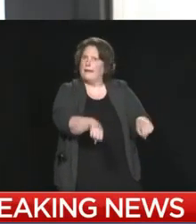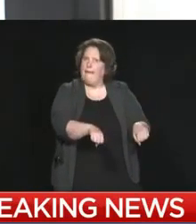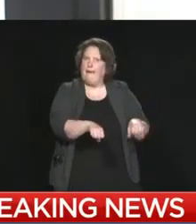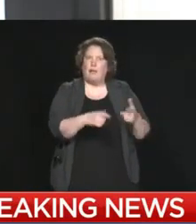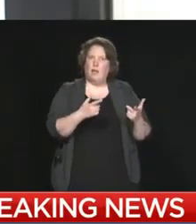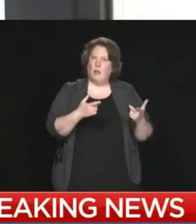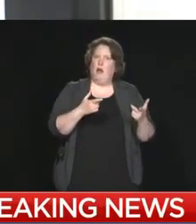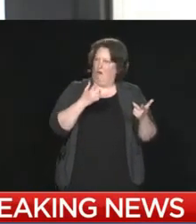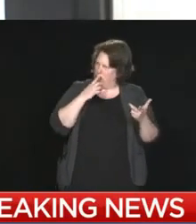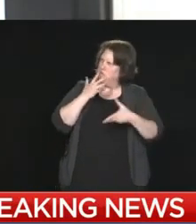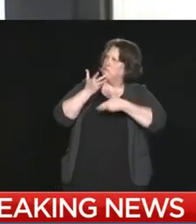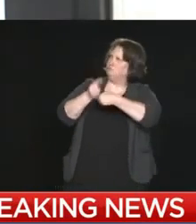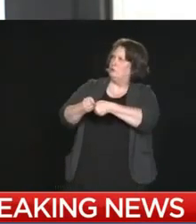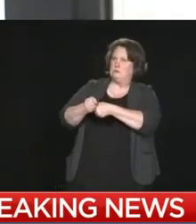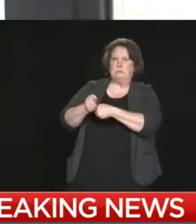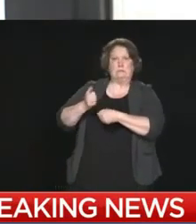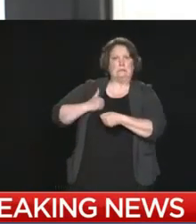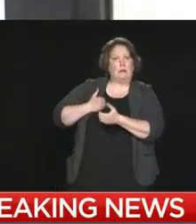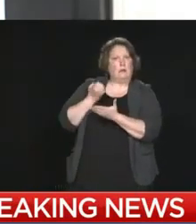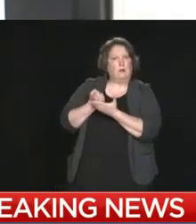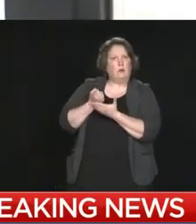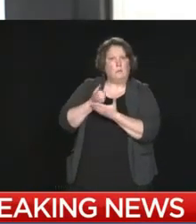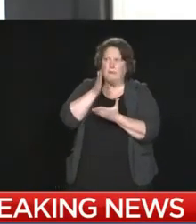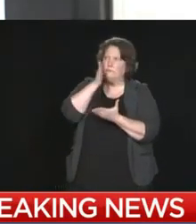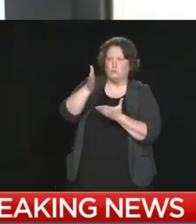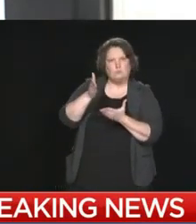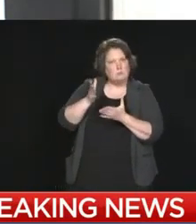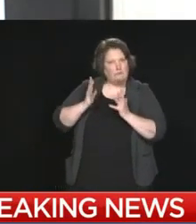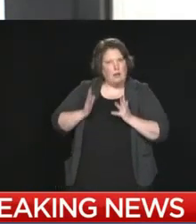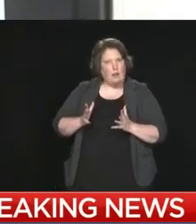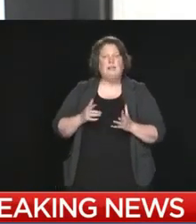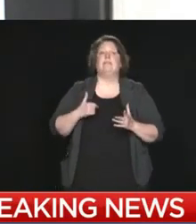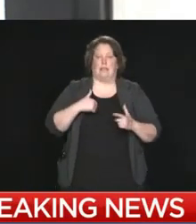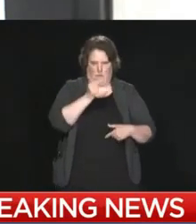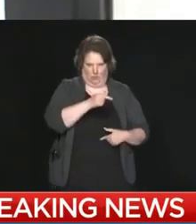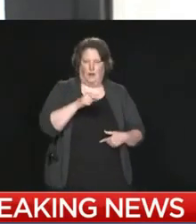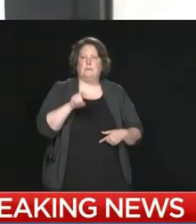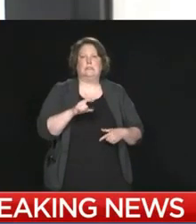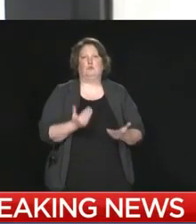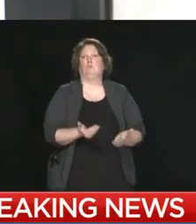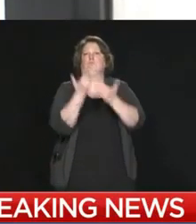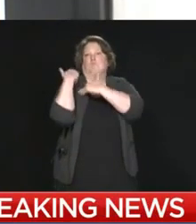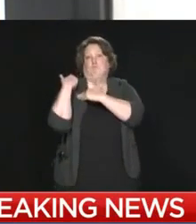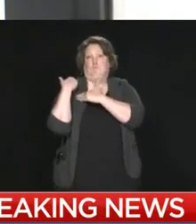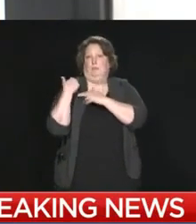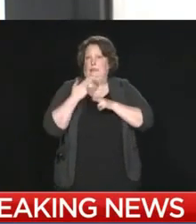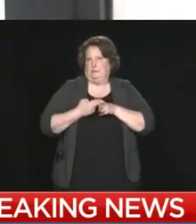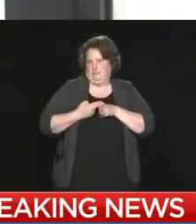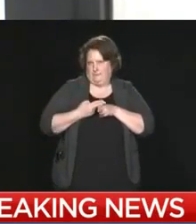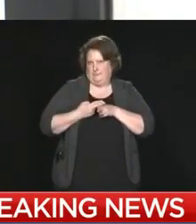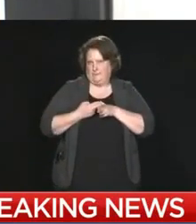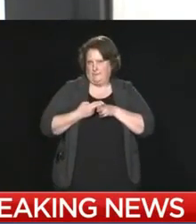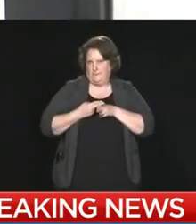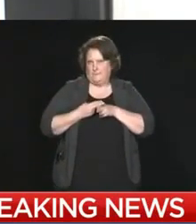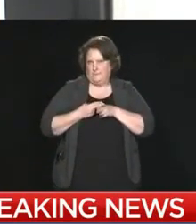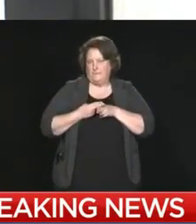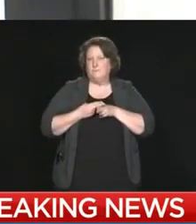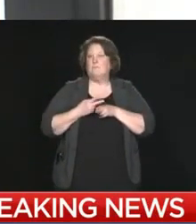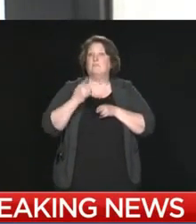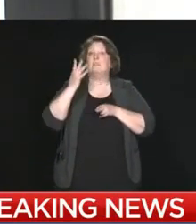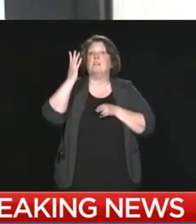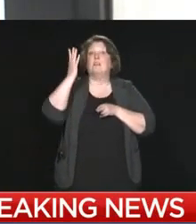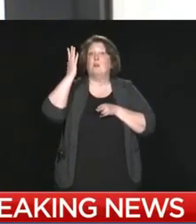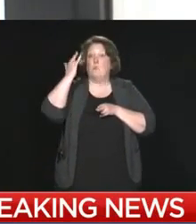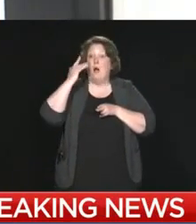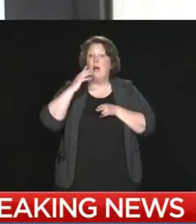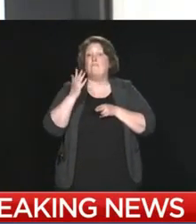again in our economy and our future. And those are the things that we needed to do in the short term in order for us to have a long